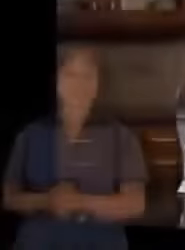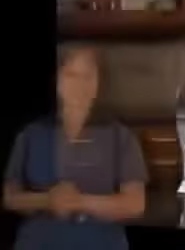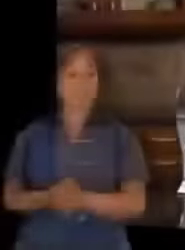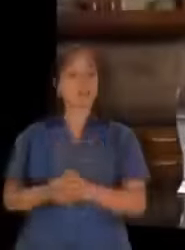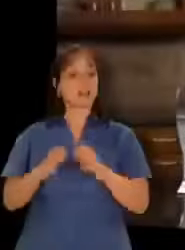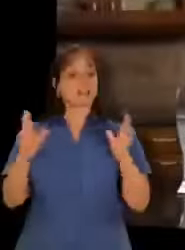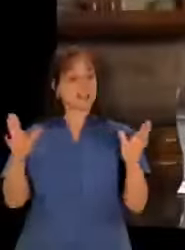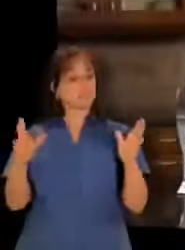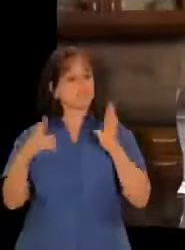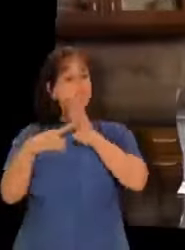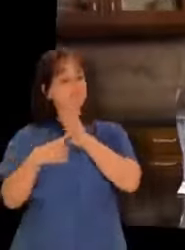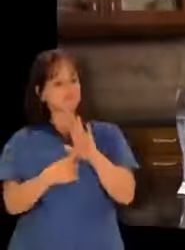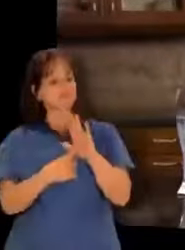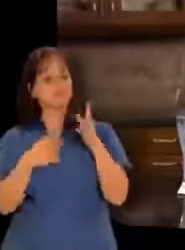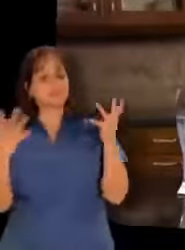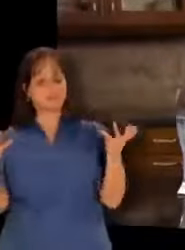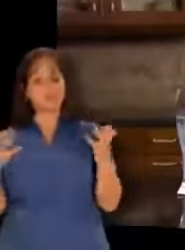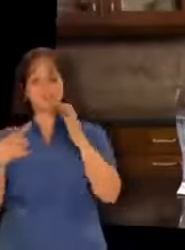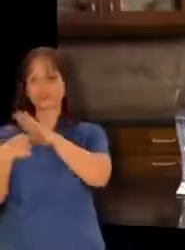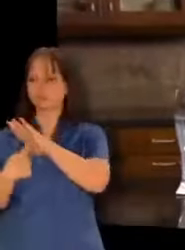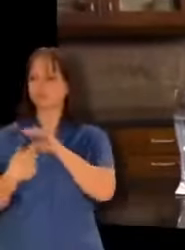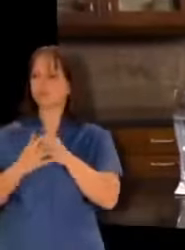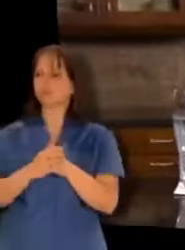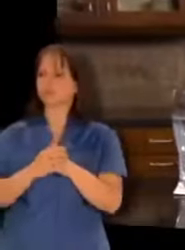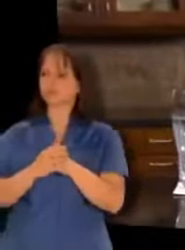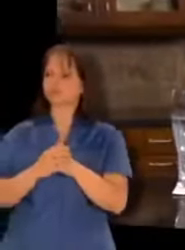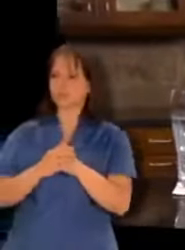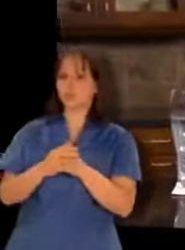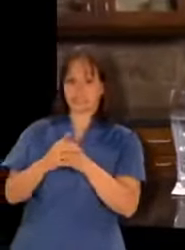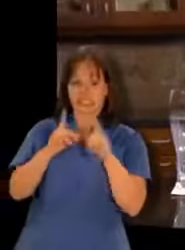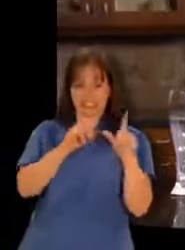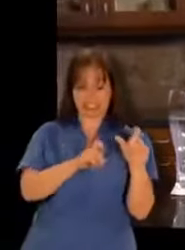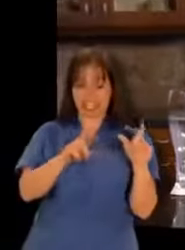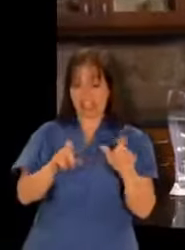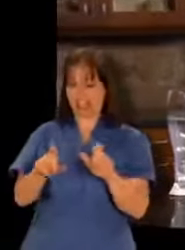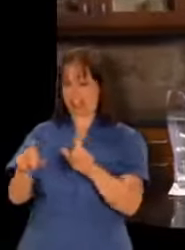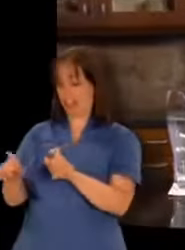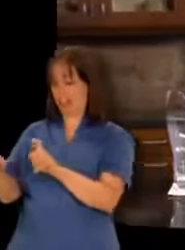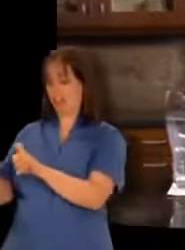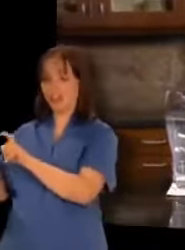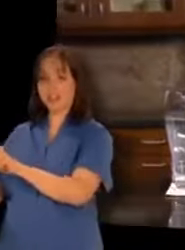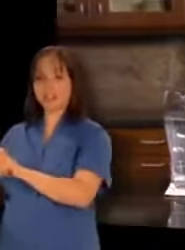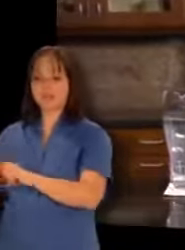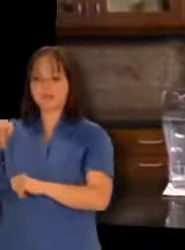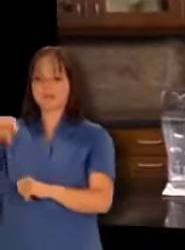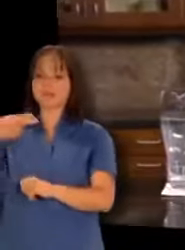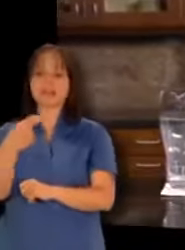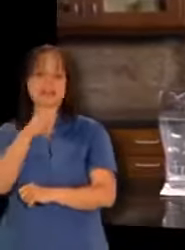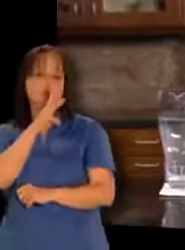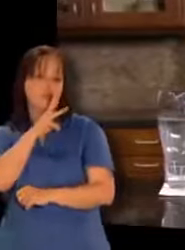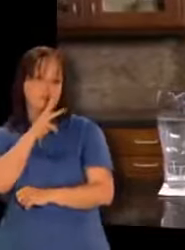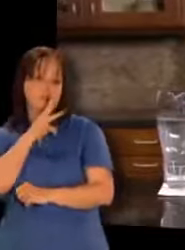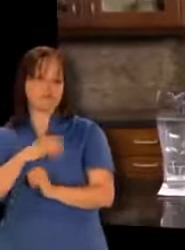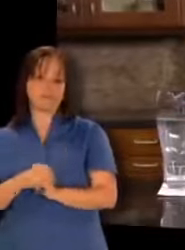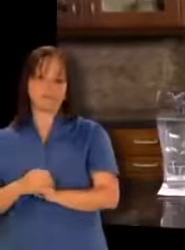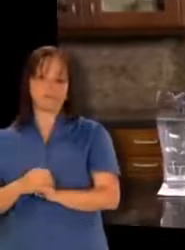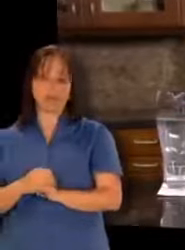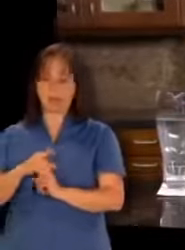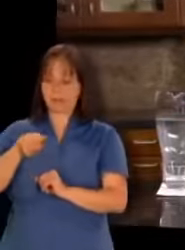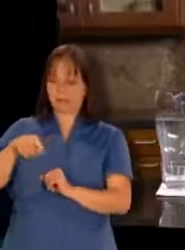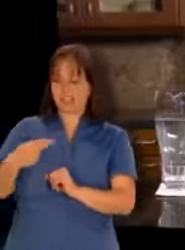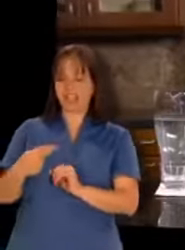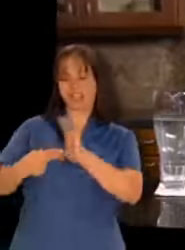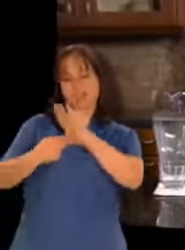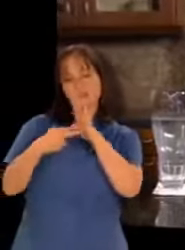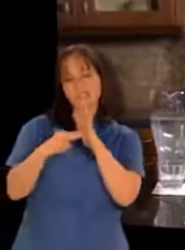next property I'm going to show you of the water is we're going to go over here and we're going to test these waters for the pH of the water. So pH